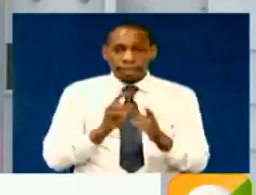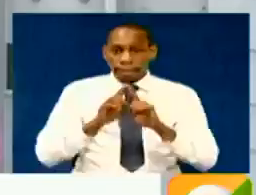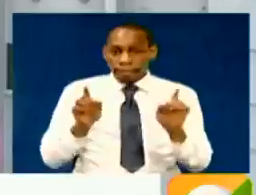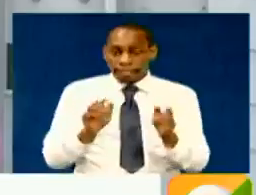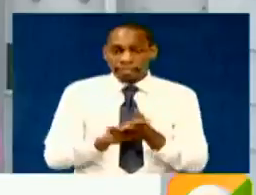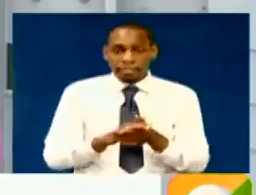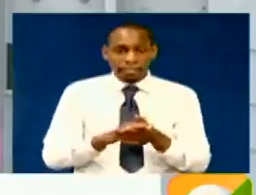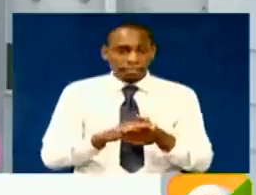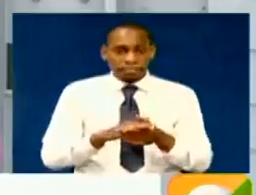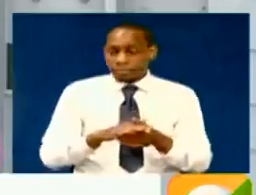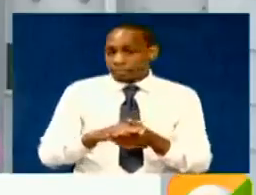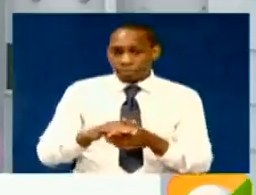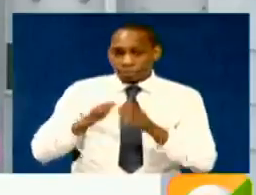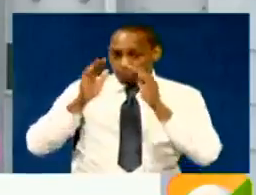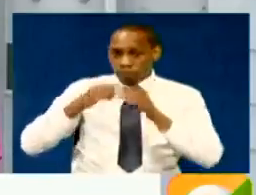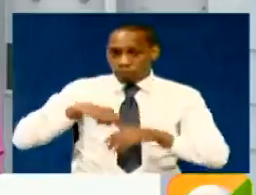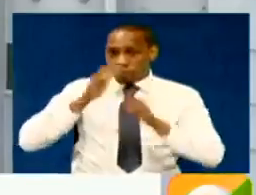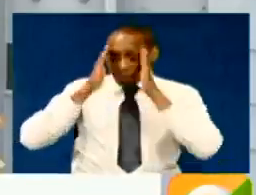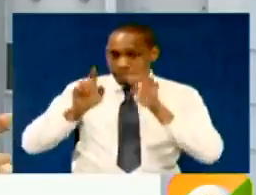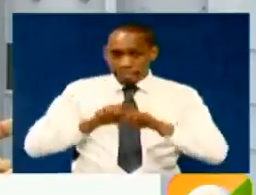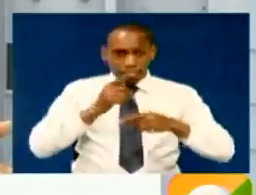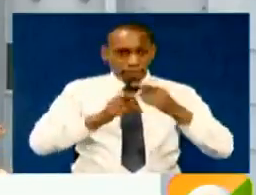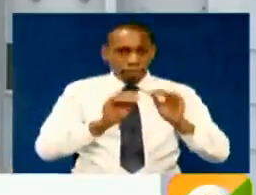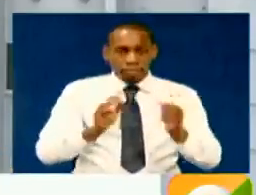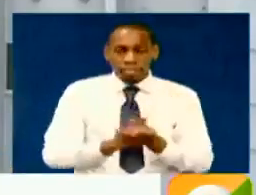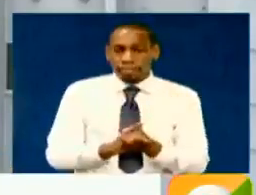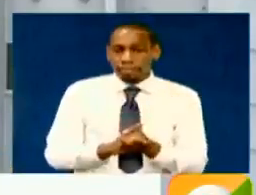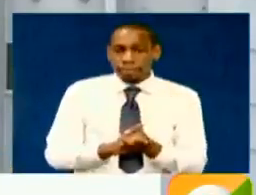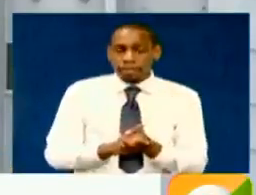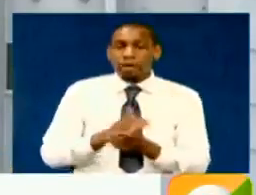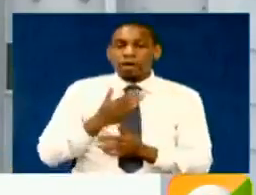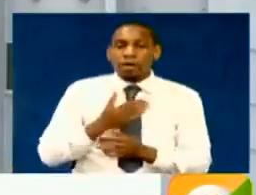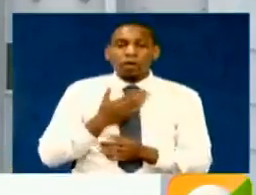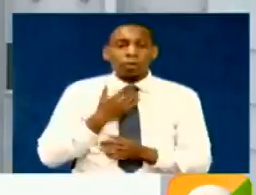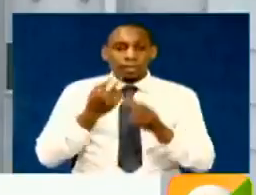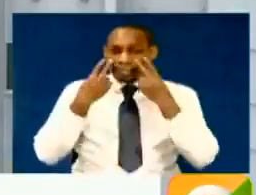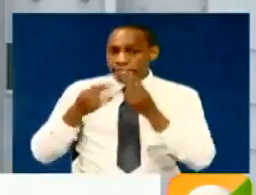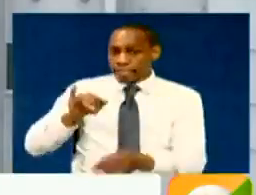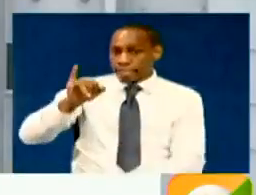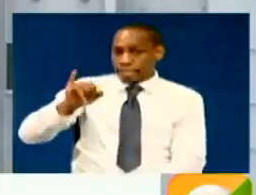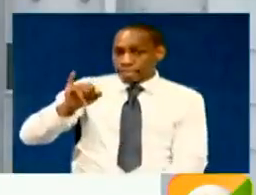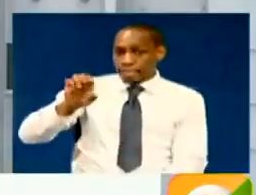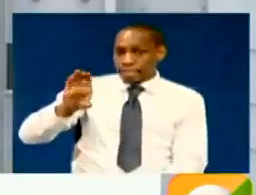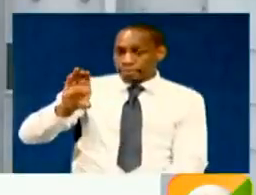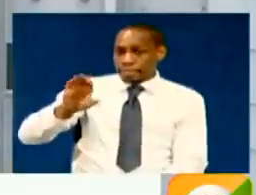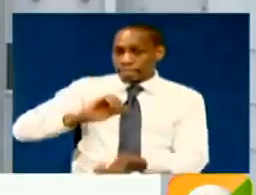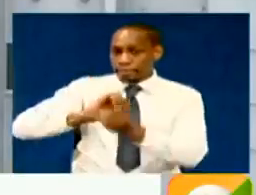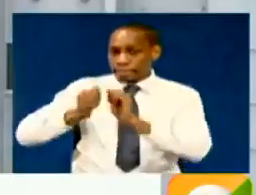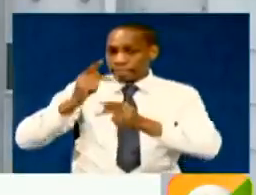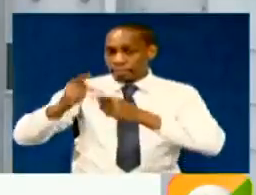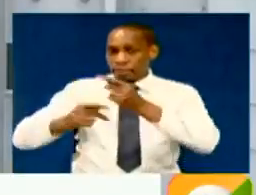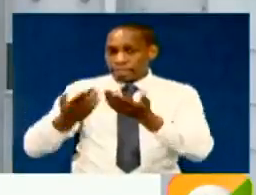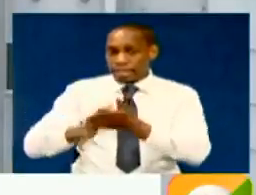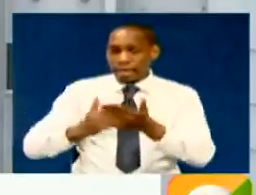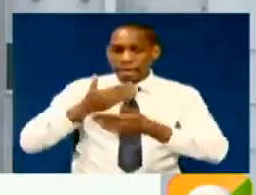an aspect that we focus on in this country. I would be keen, for instance, to see how the IEBC has changed its